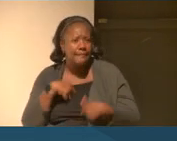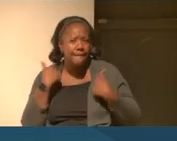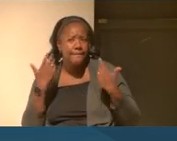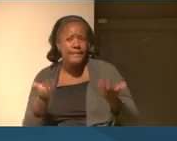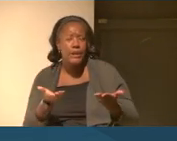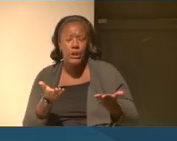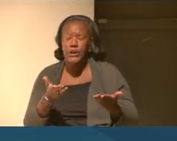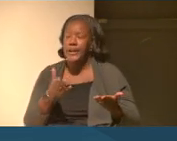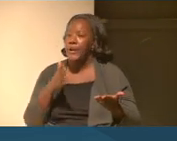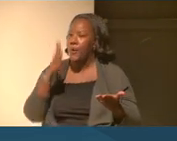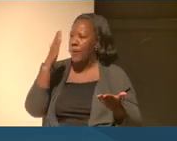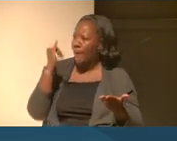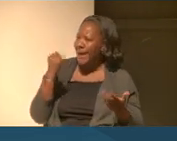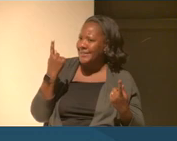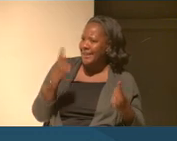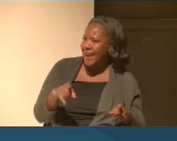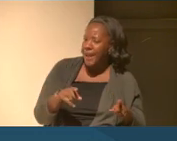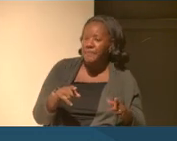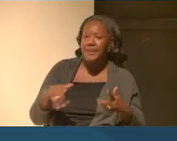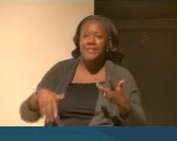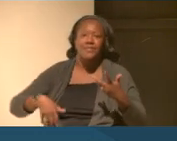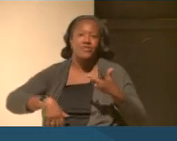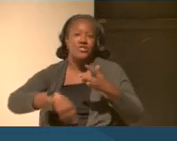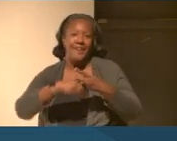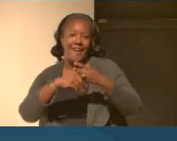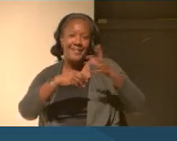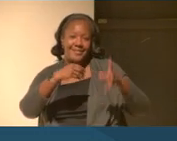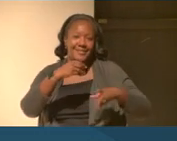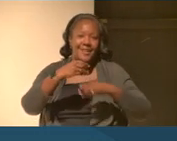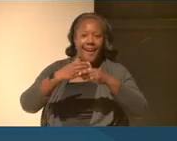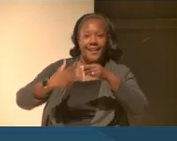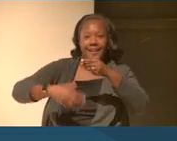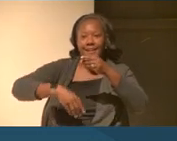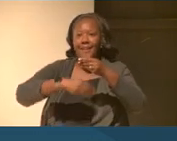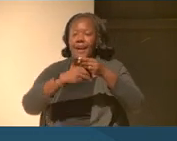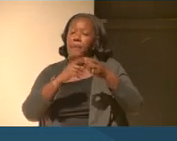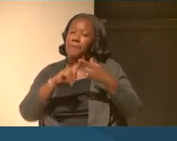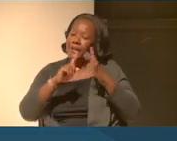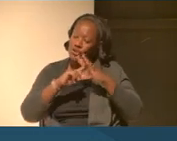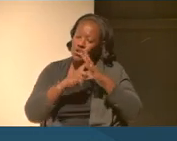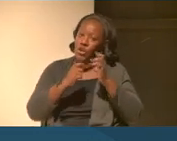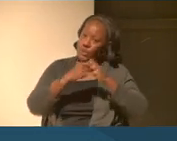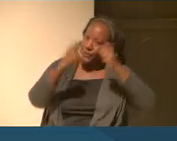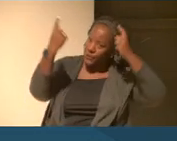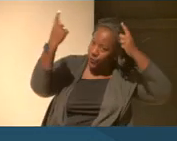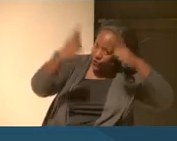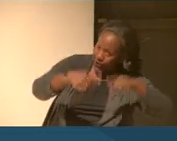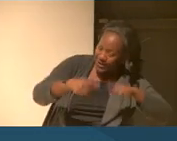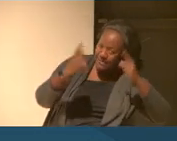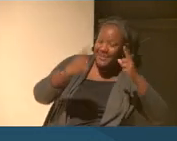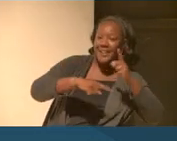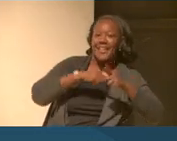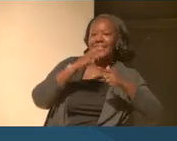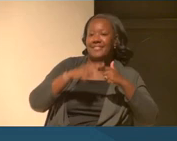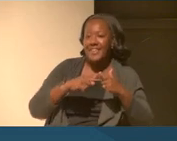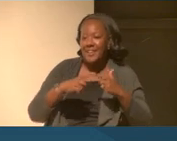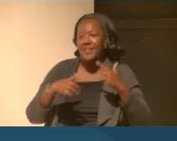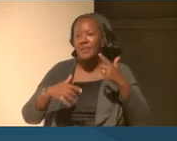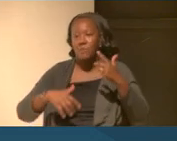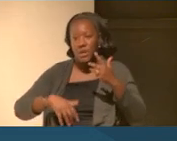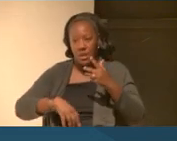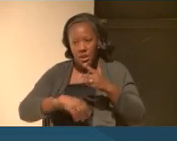And then she brings other elements in. So it starts with agreement, and then it's only then that